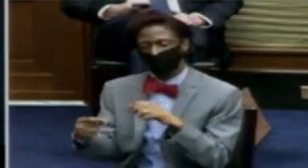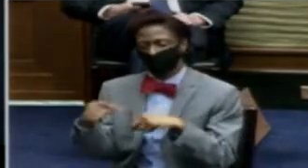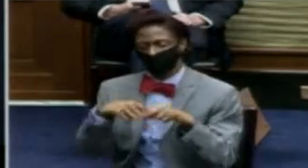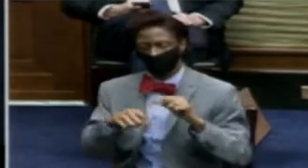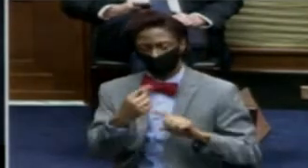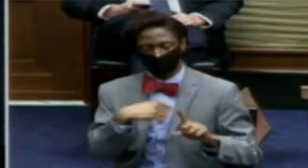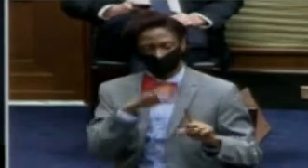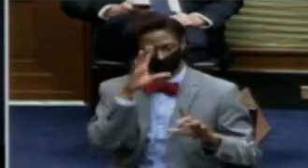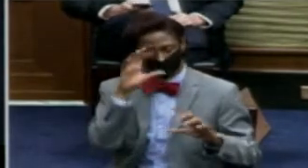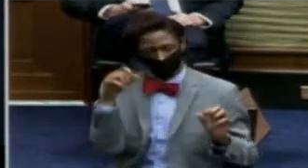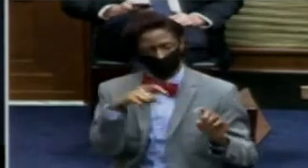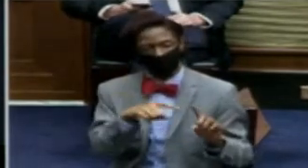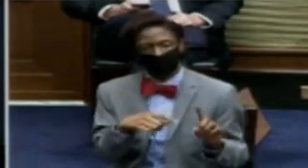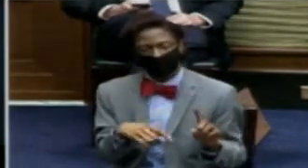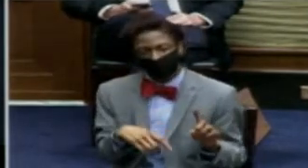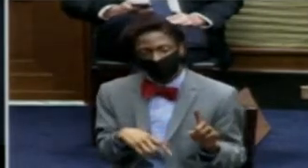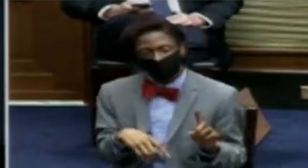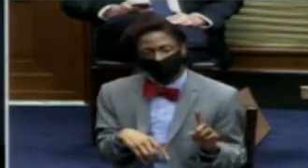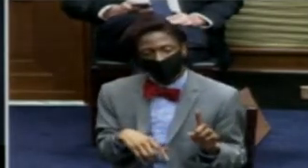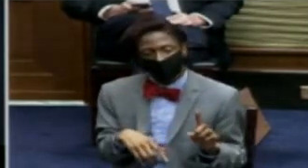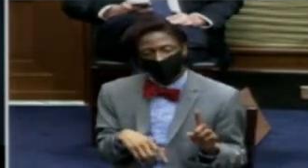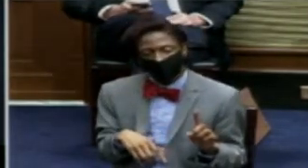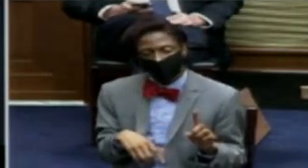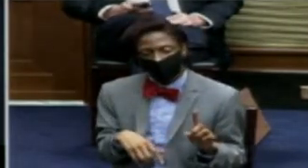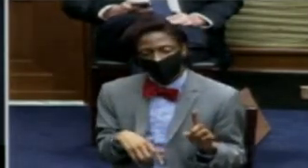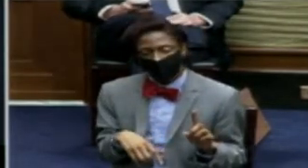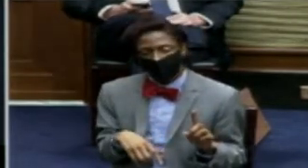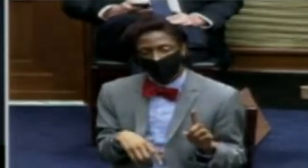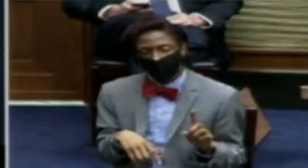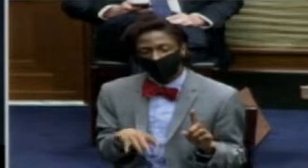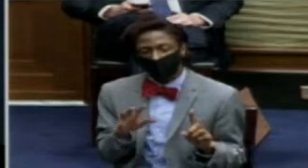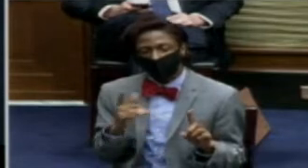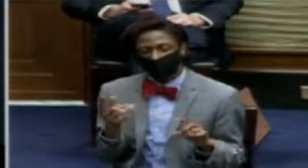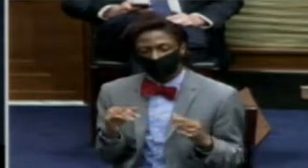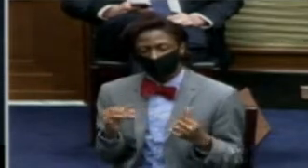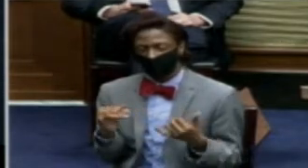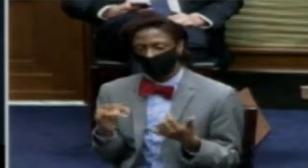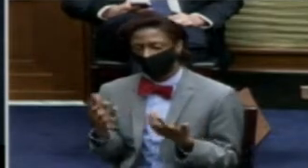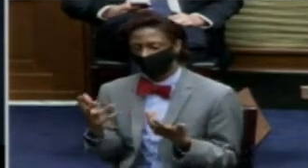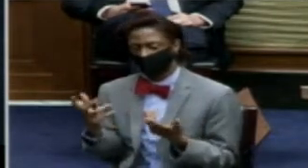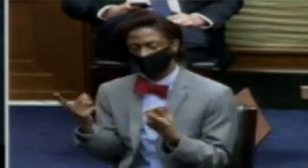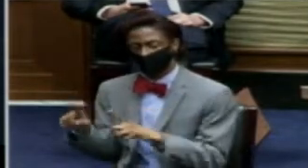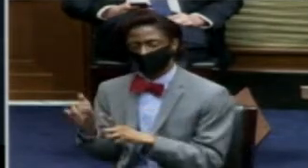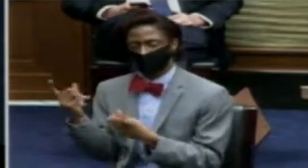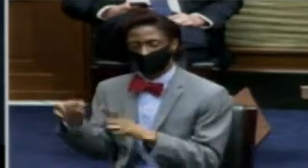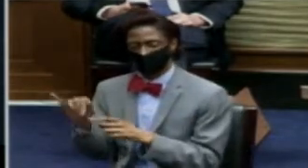heard the Mayor Bowser believe that statehood would have made the events of January 6th easier to contain.